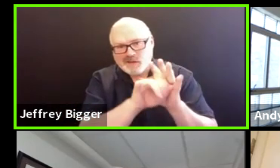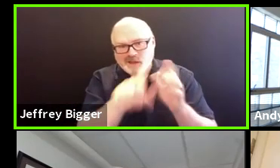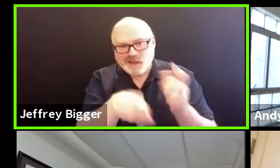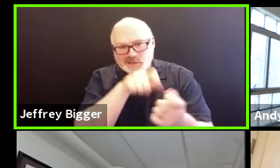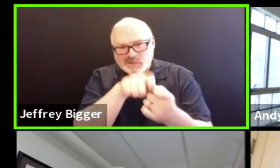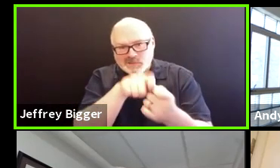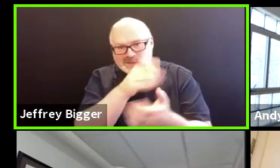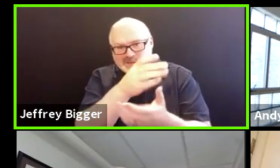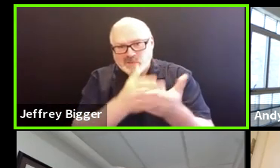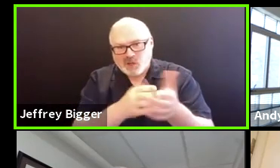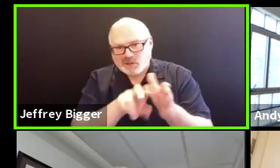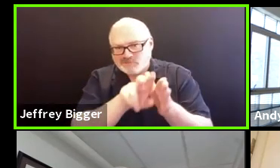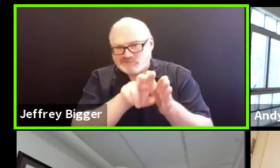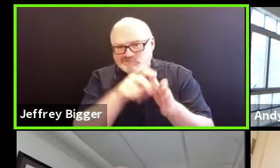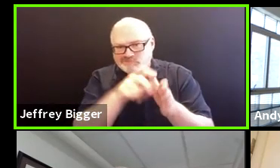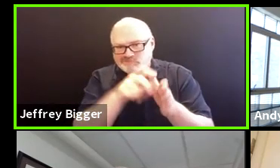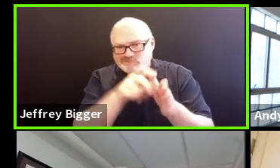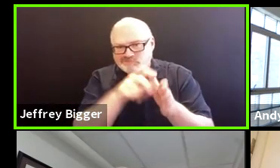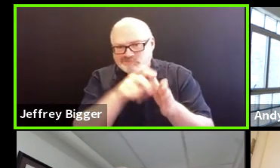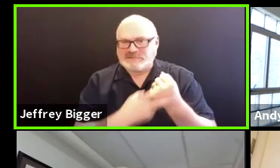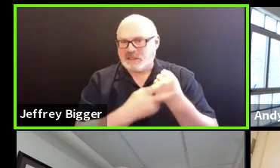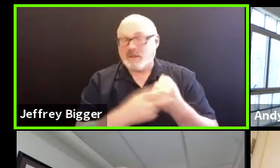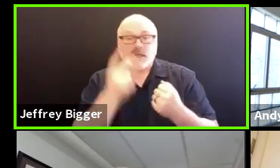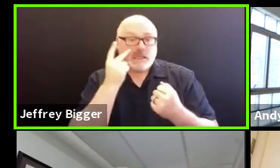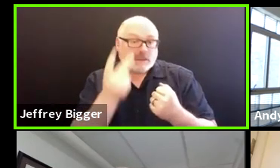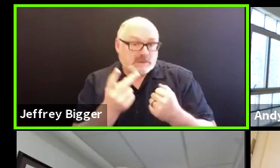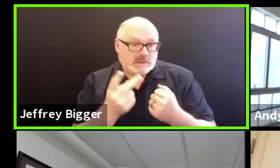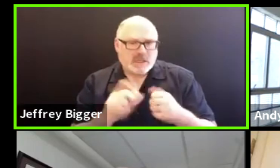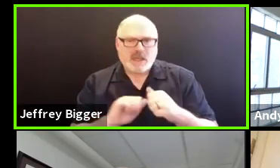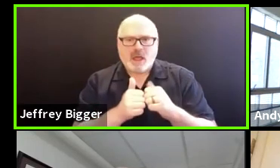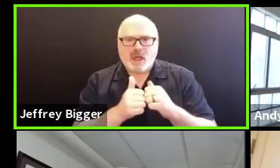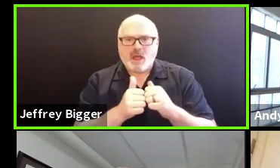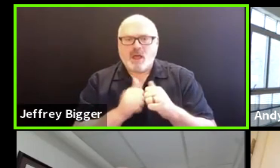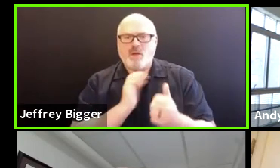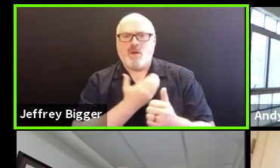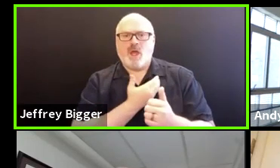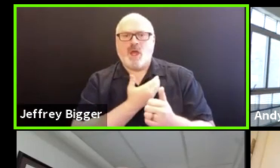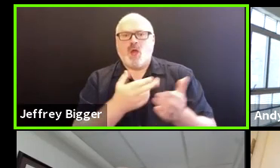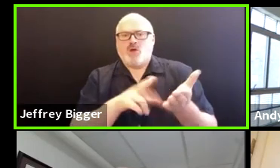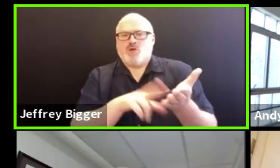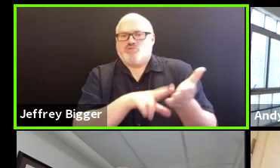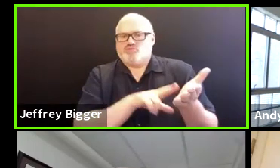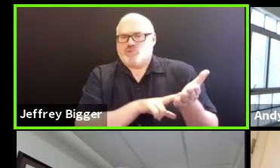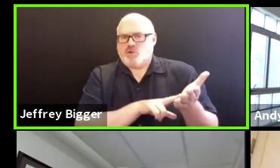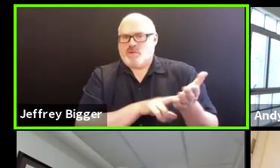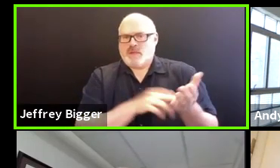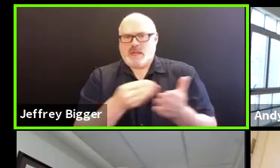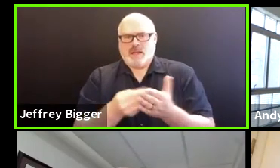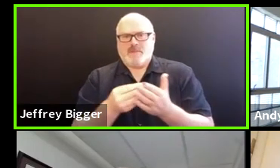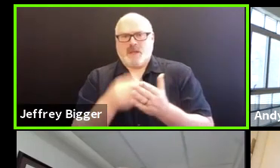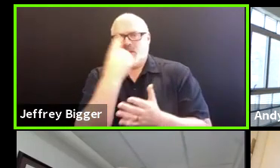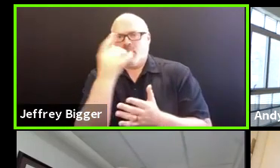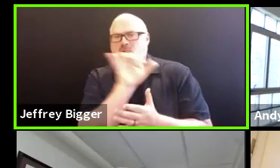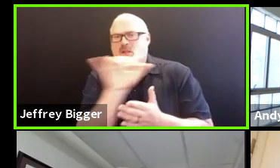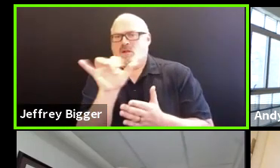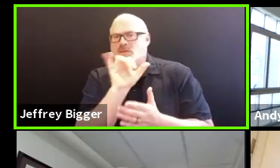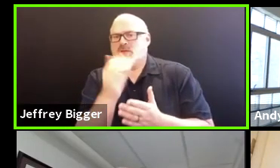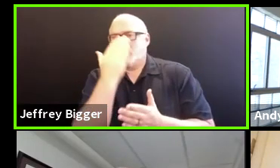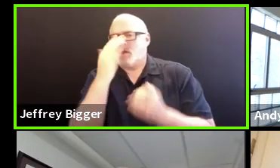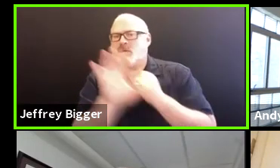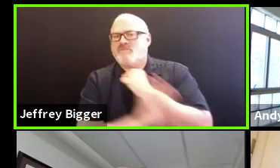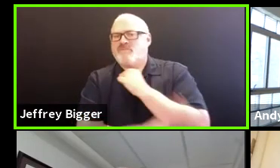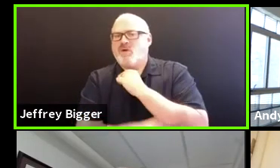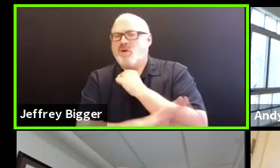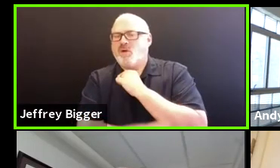cost savings, as well as see how our enrollment and revenue are actually shaping up for the fall. Our intent is then to